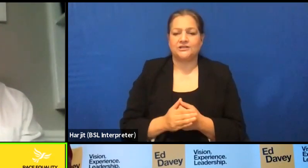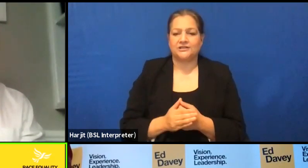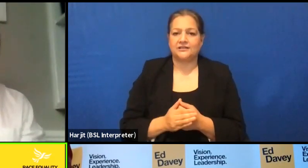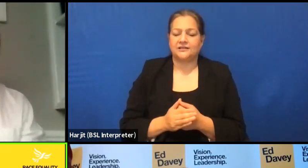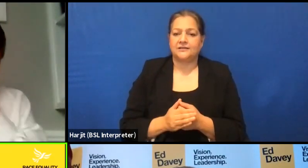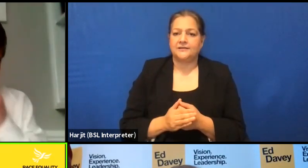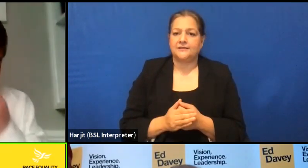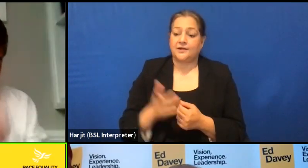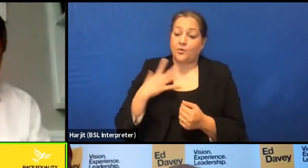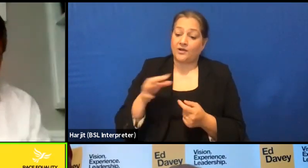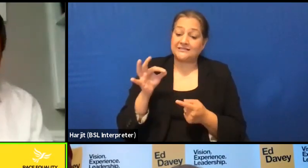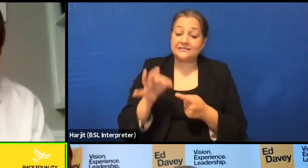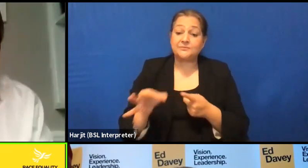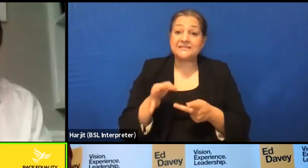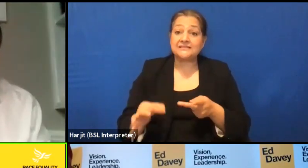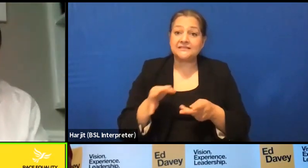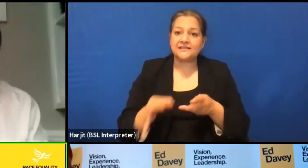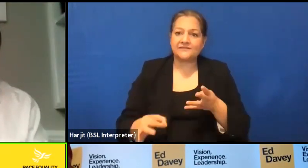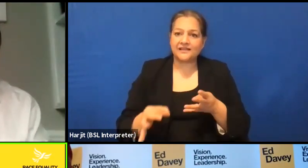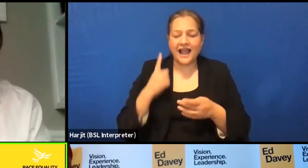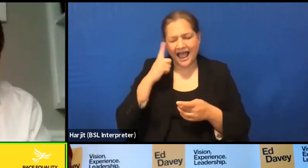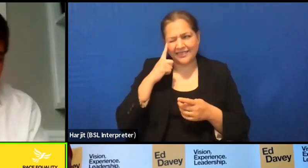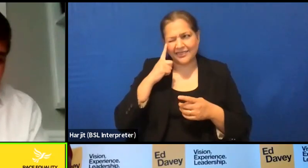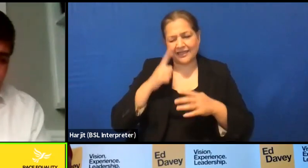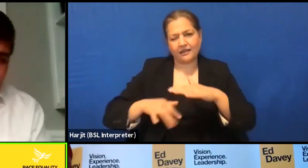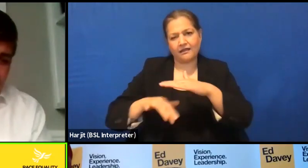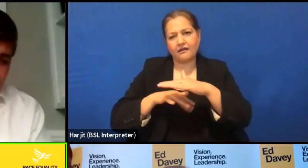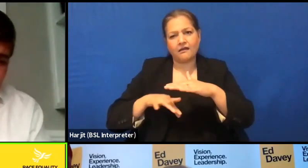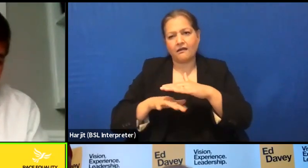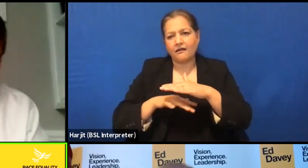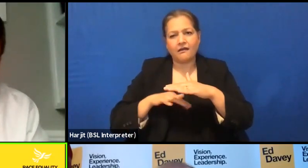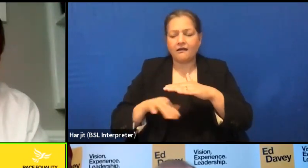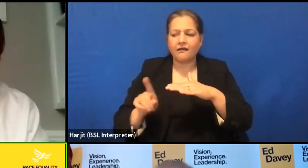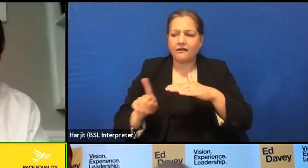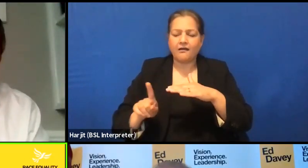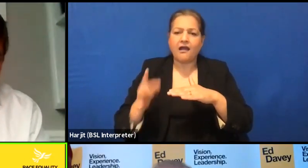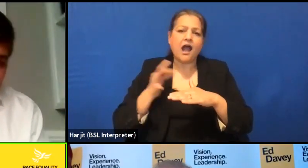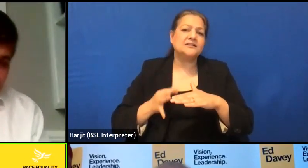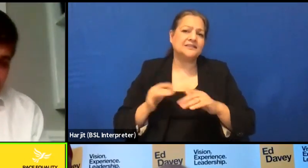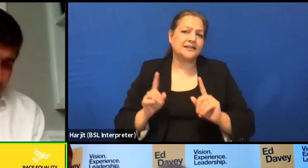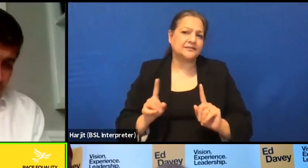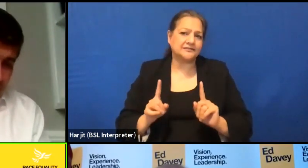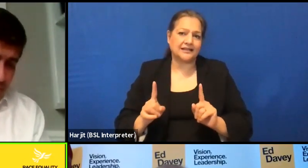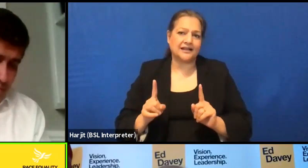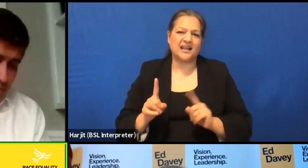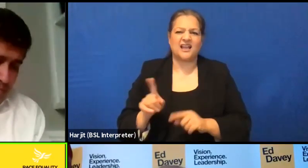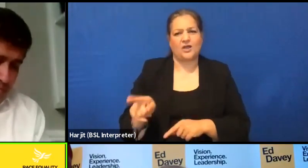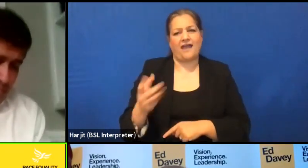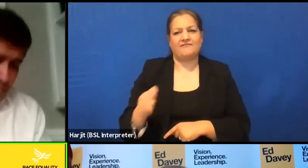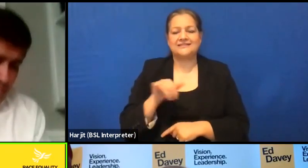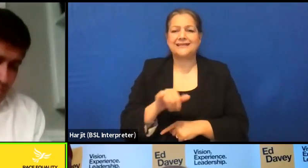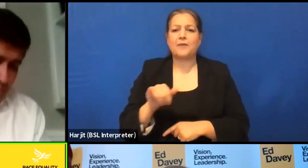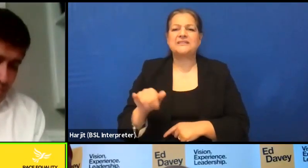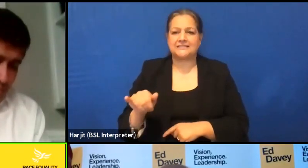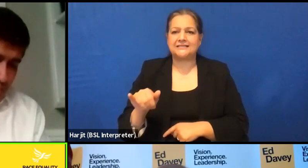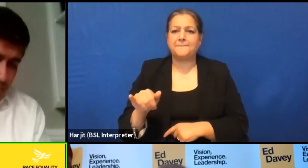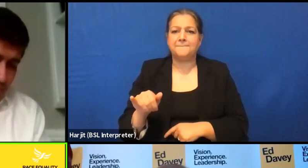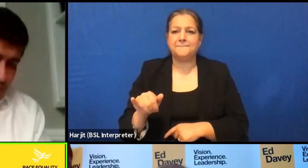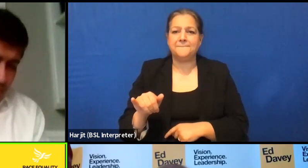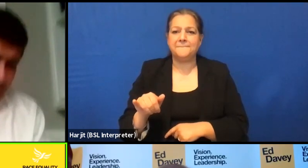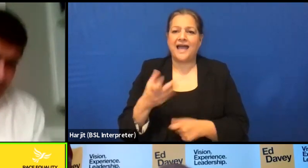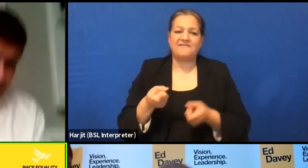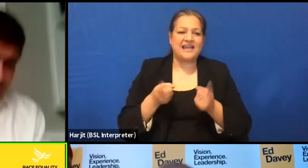and what I'm sensing behind your question is also a very justified skepticism that you get these leadership